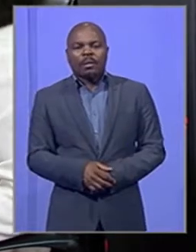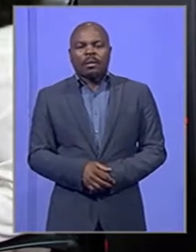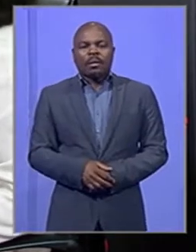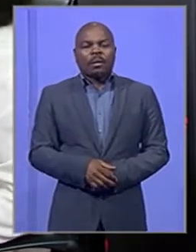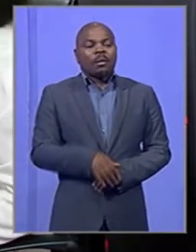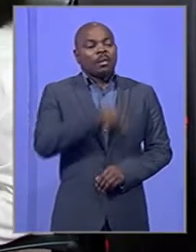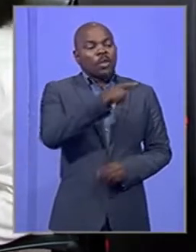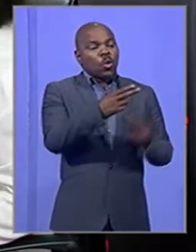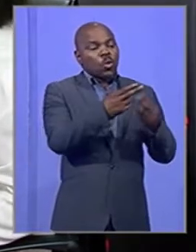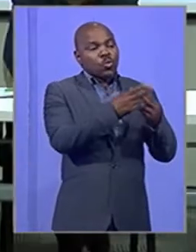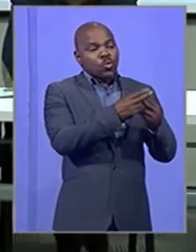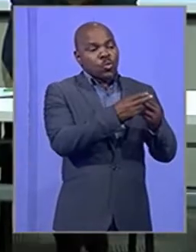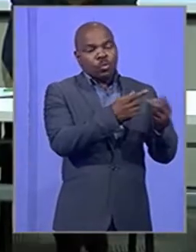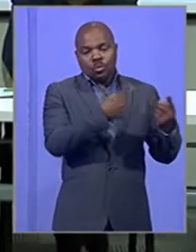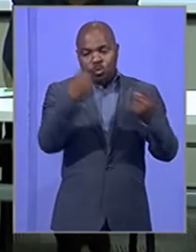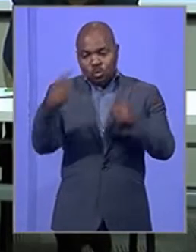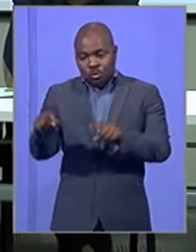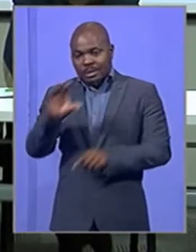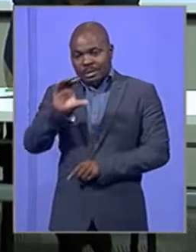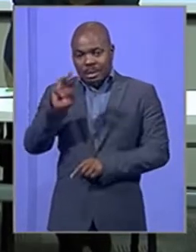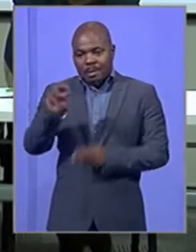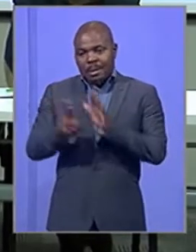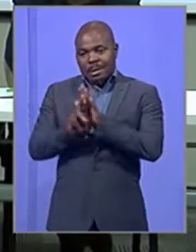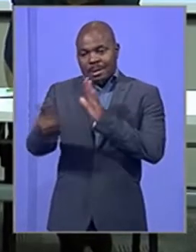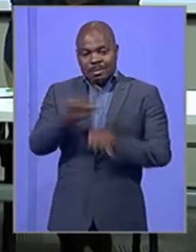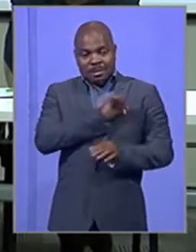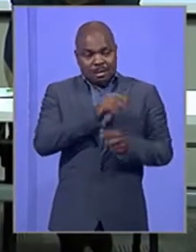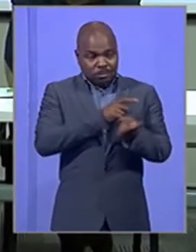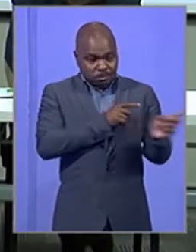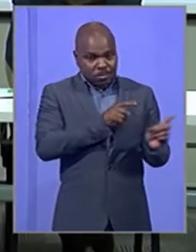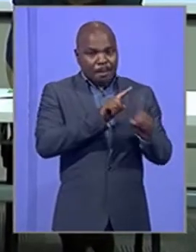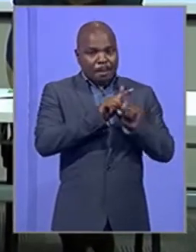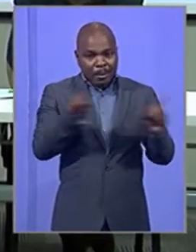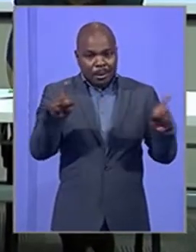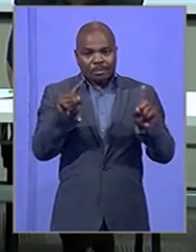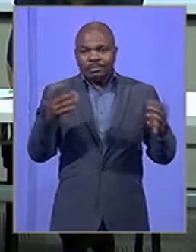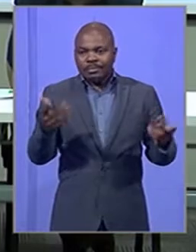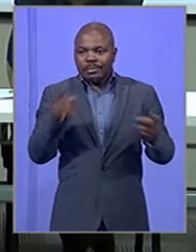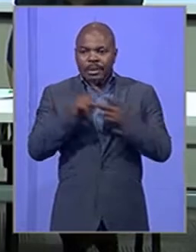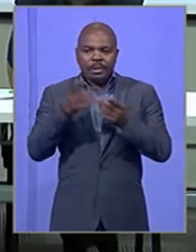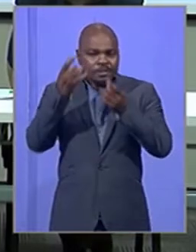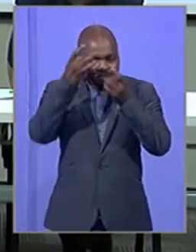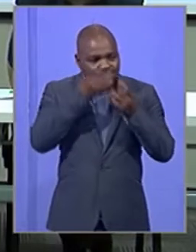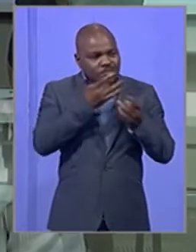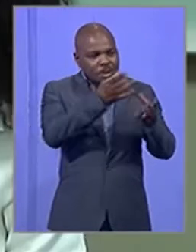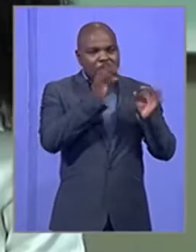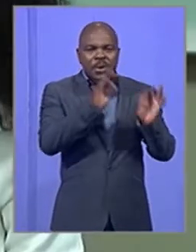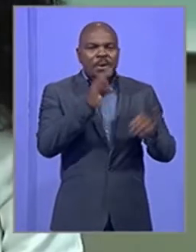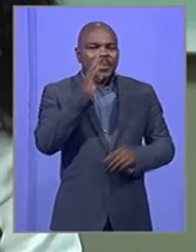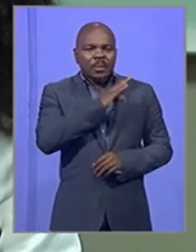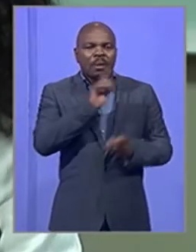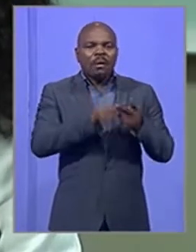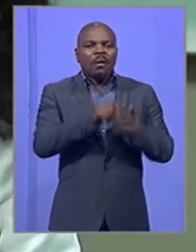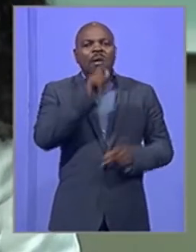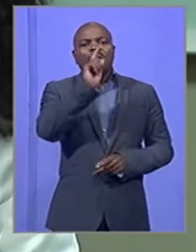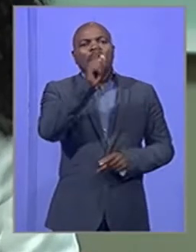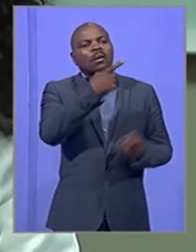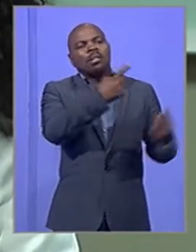atisa ho emela basebetsi ho CCMA mme basebetsi ha ba fumane lesedi leo ba le hlokang moo ba qetellang ba